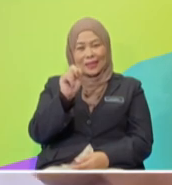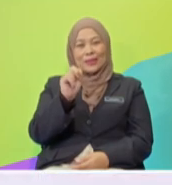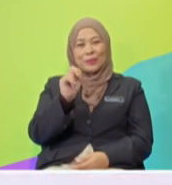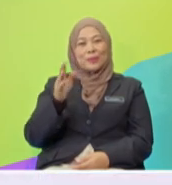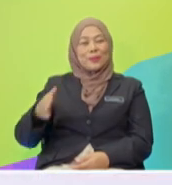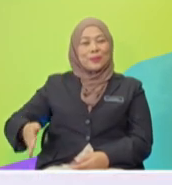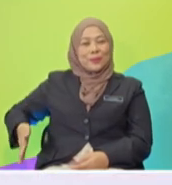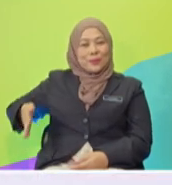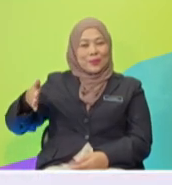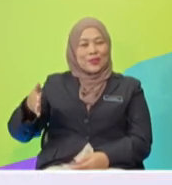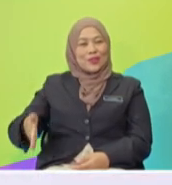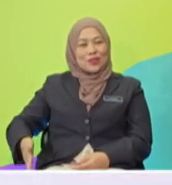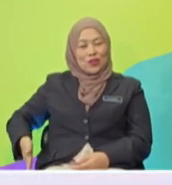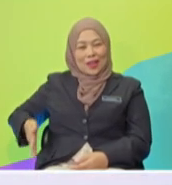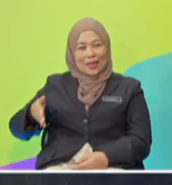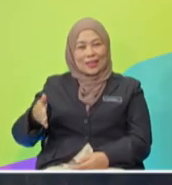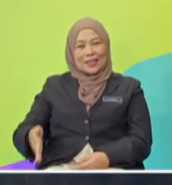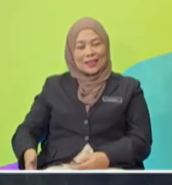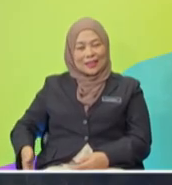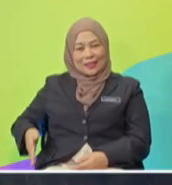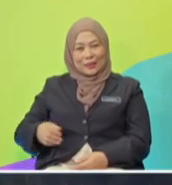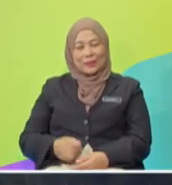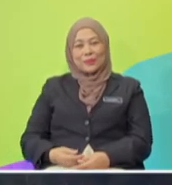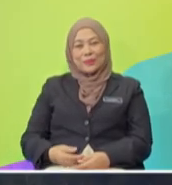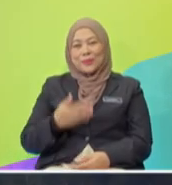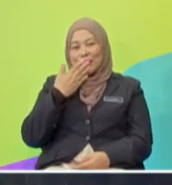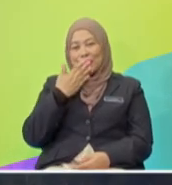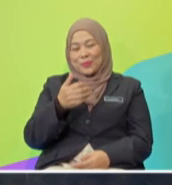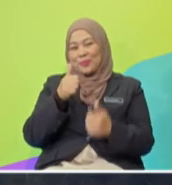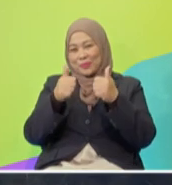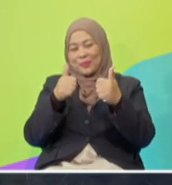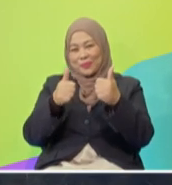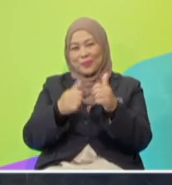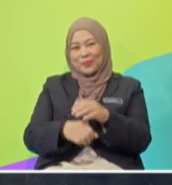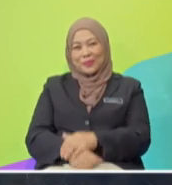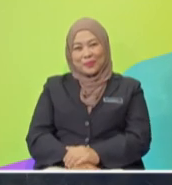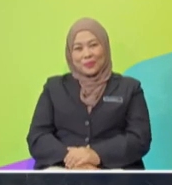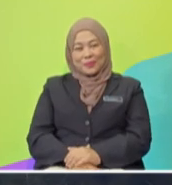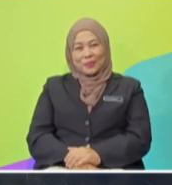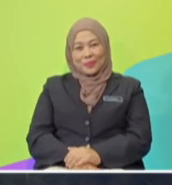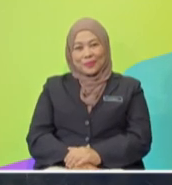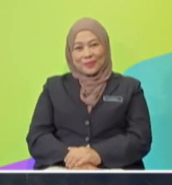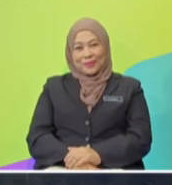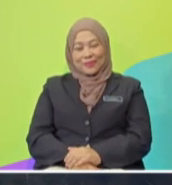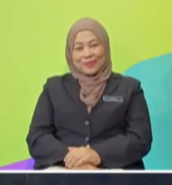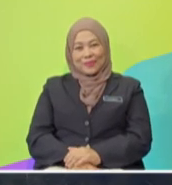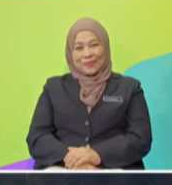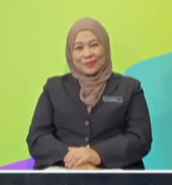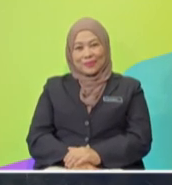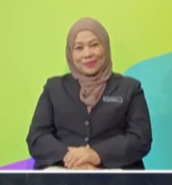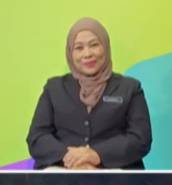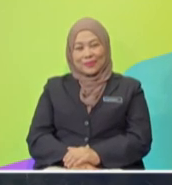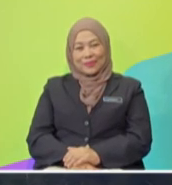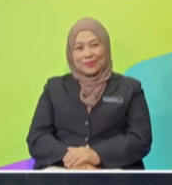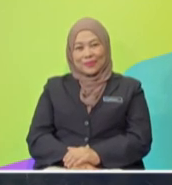T-R-A-I-N. Train. Okay, very good. Now, Chris, before we say, we take a break,